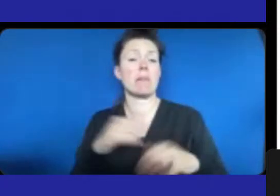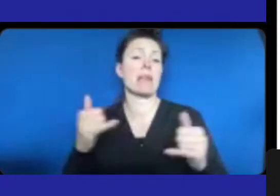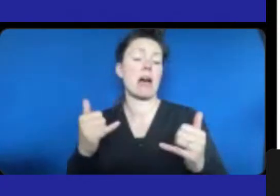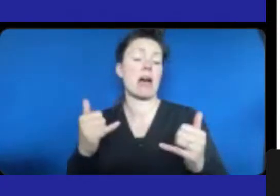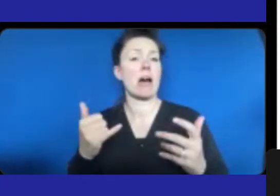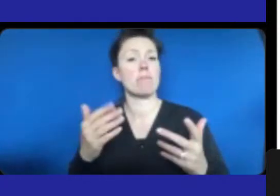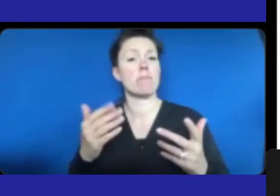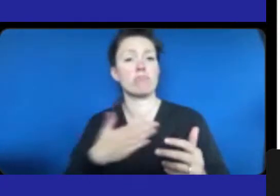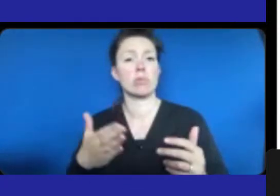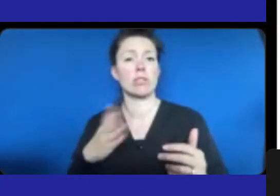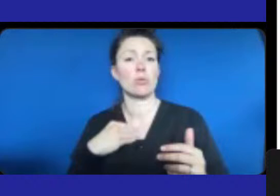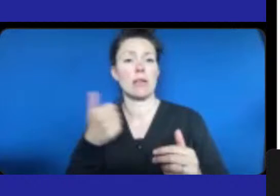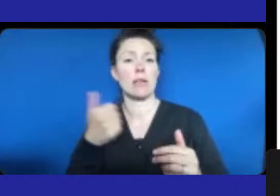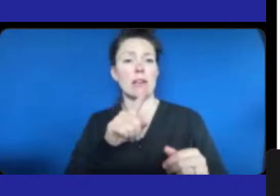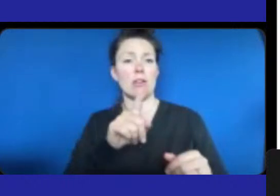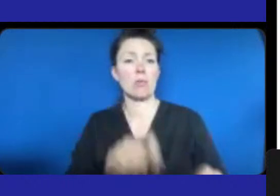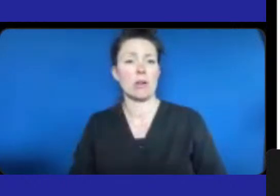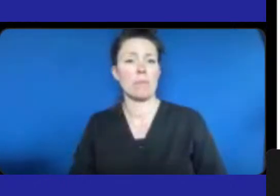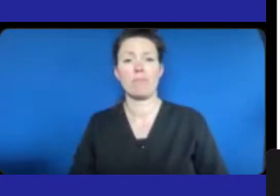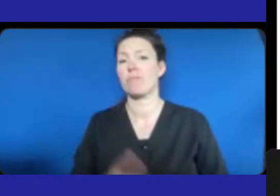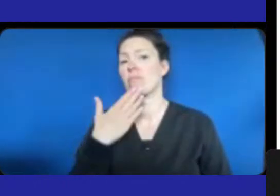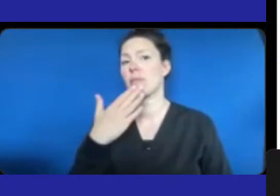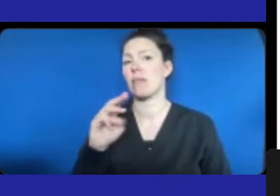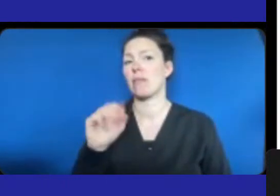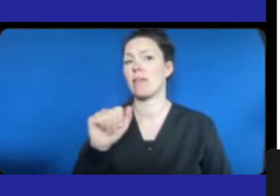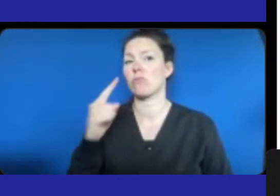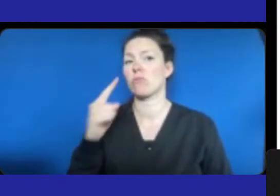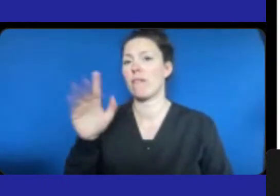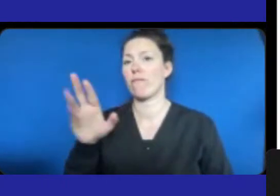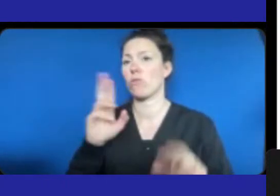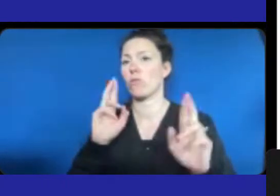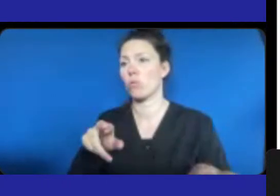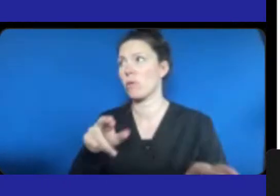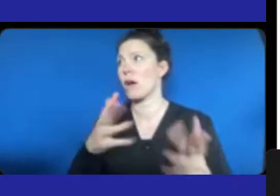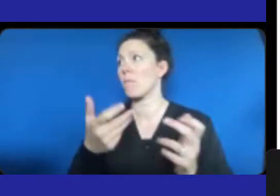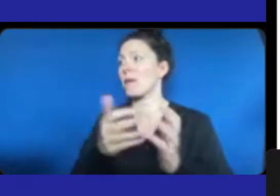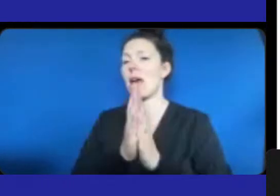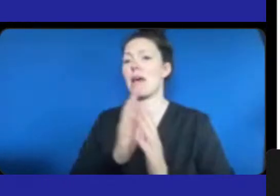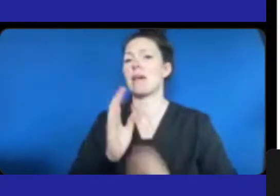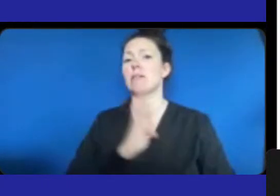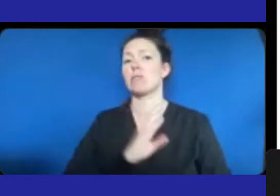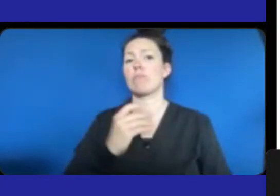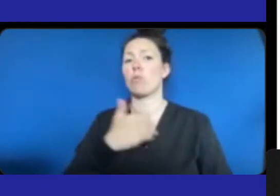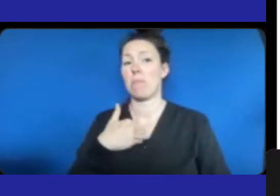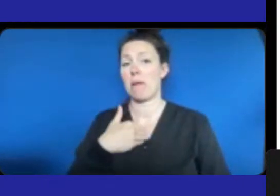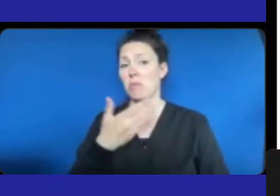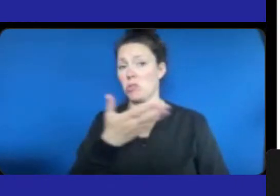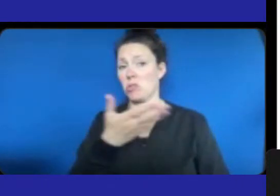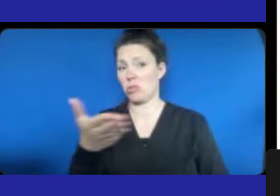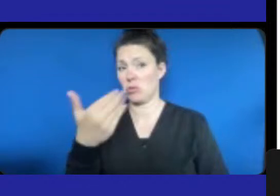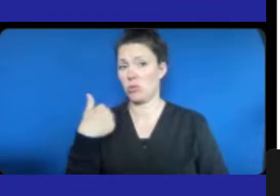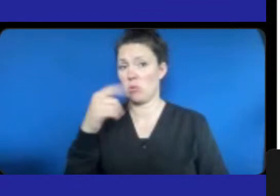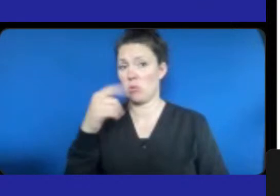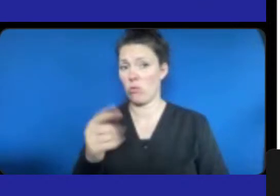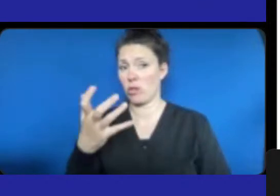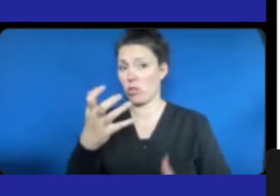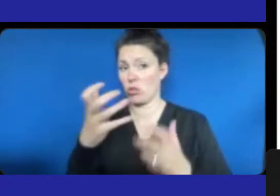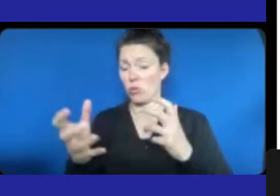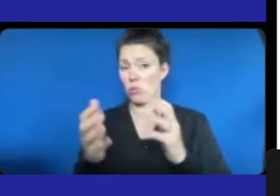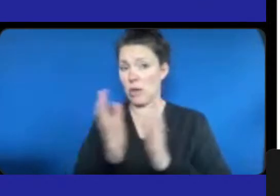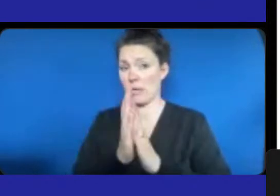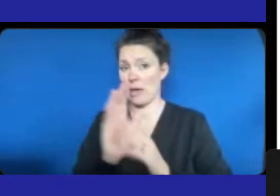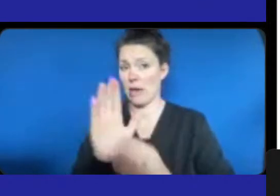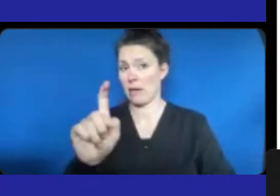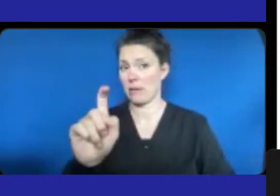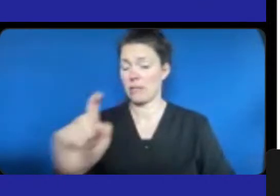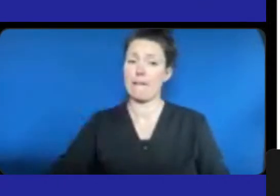Well, thanks, Matt, for that report. Much appreciated. Let me ask the board members if they have questions they'd like to ask